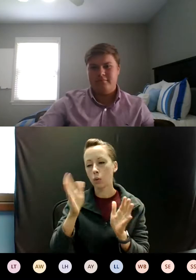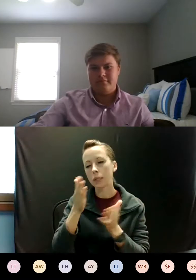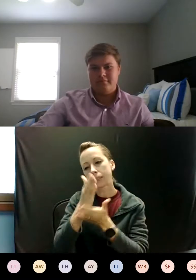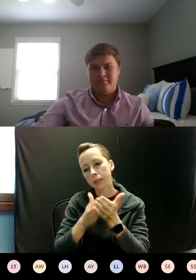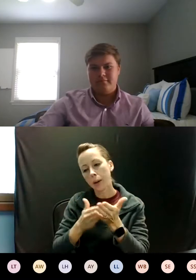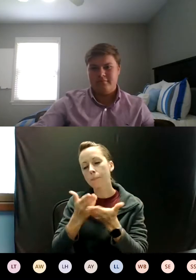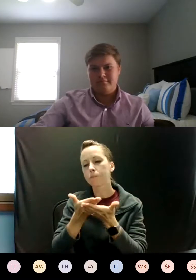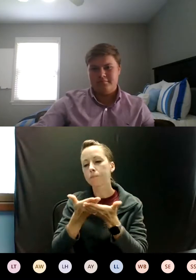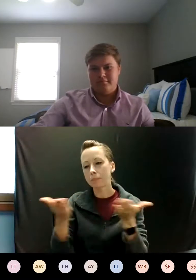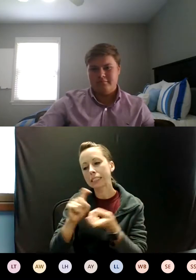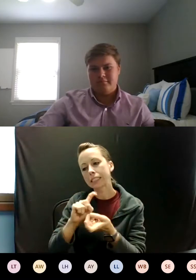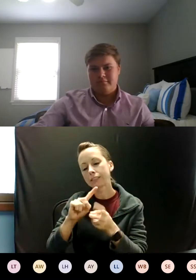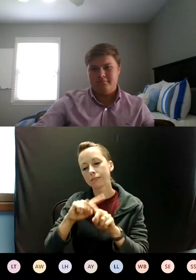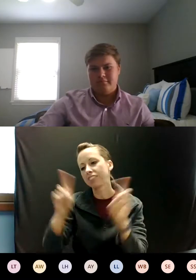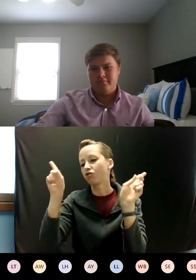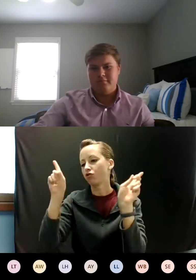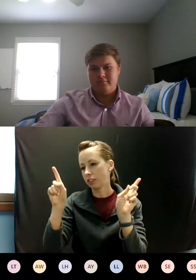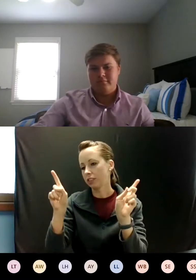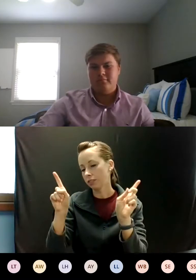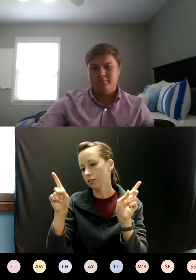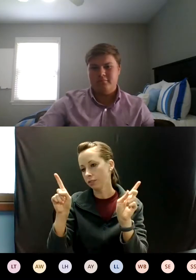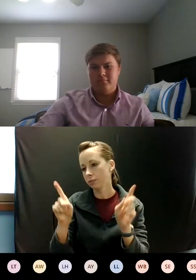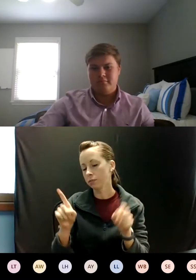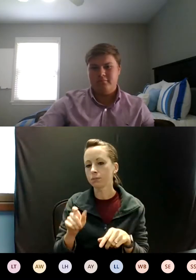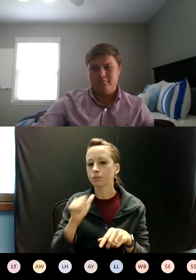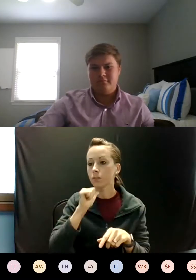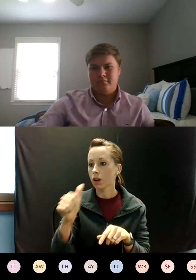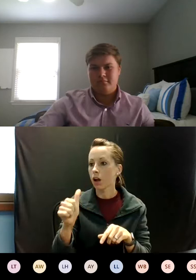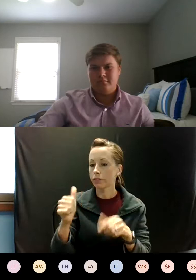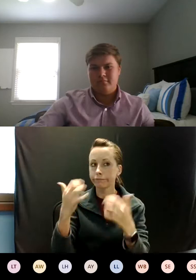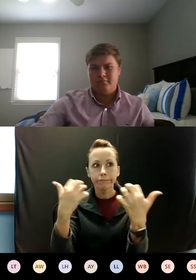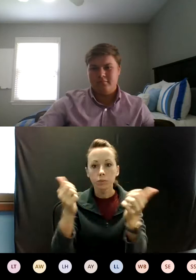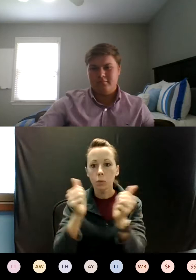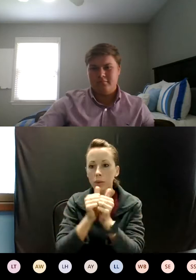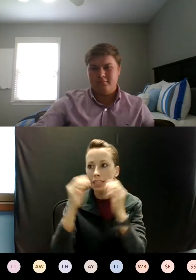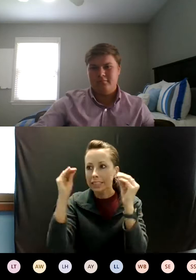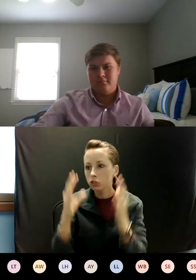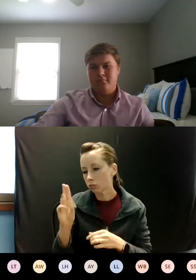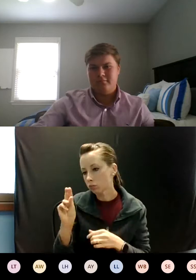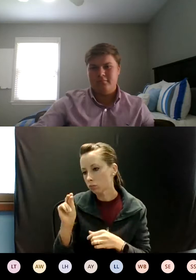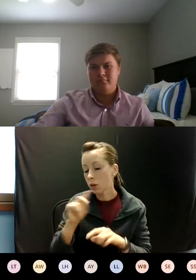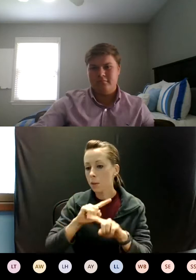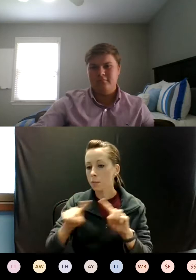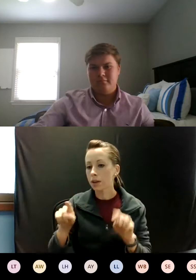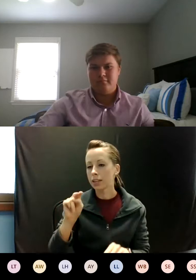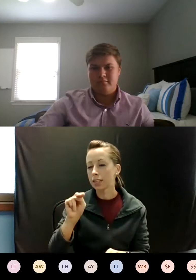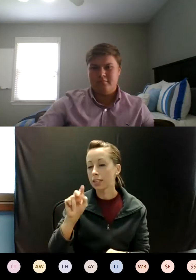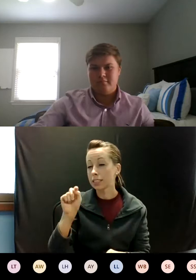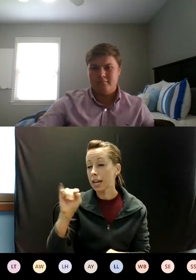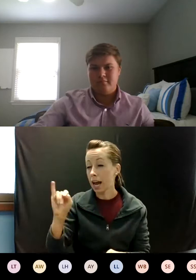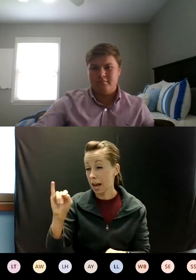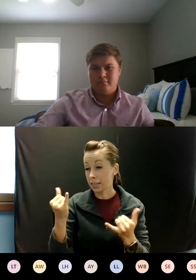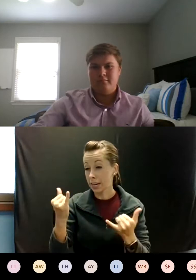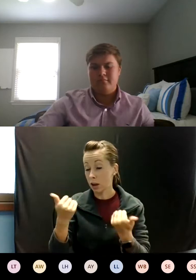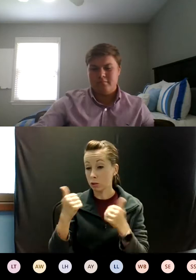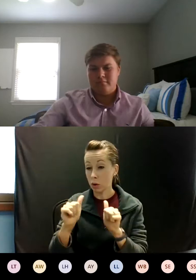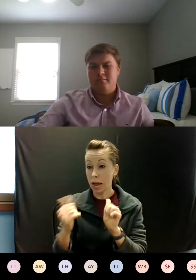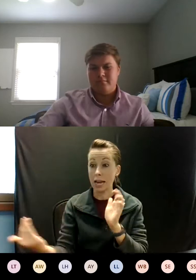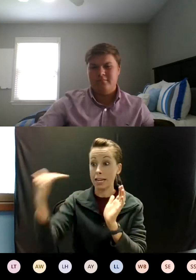but we want districts to try to, in NTI 2.0, is to think about it more as a continuation of